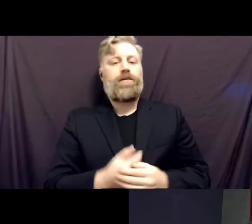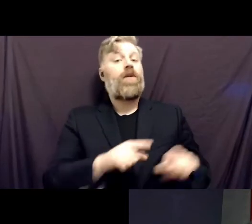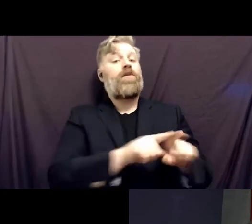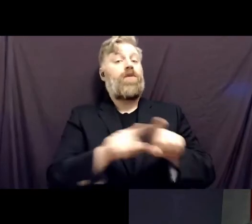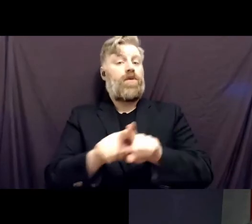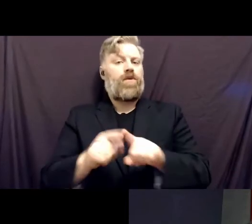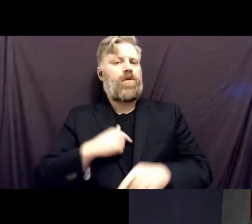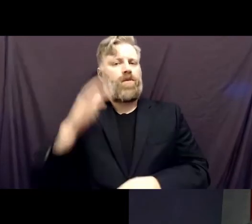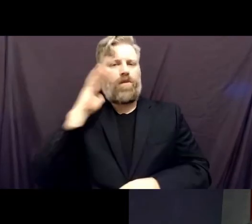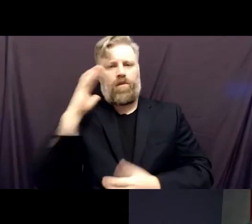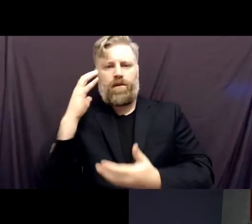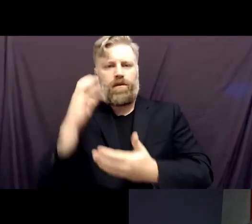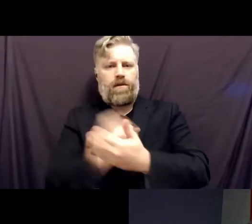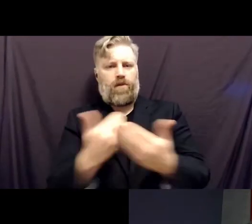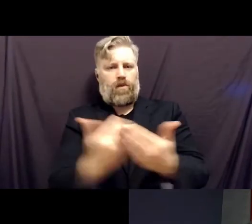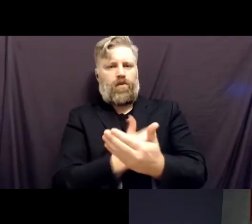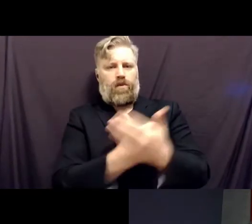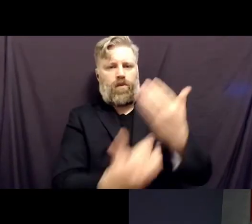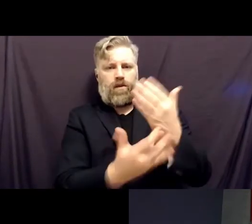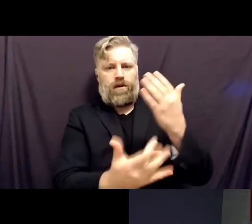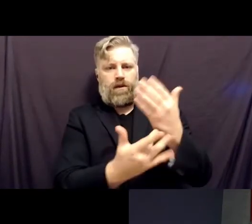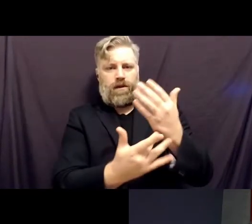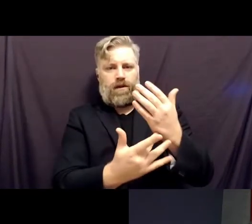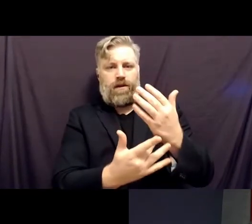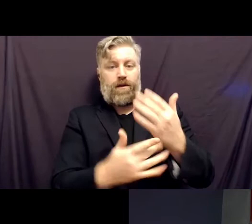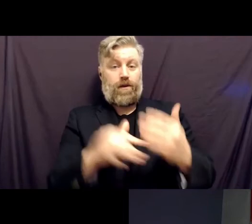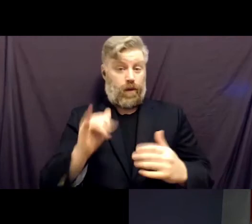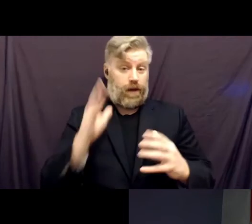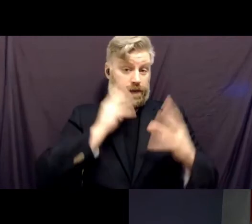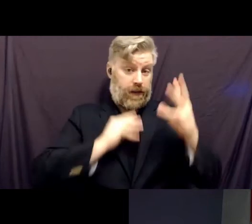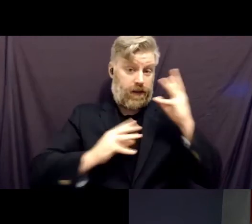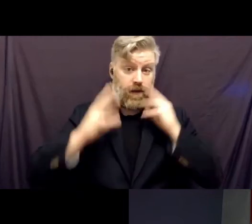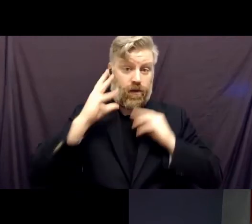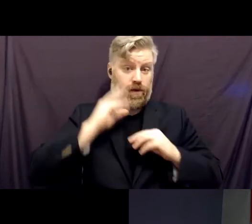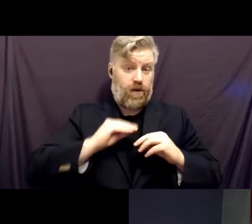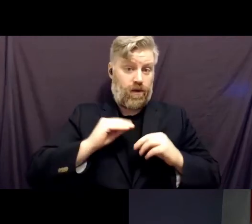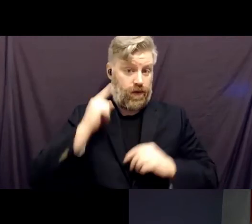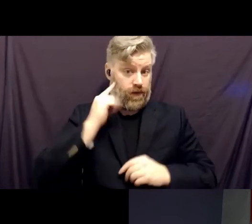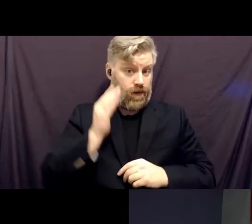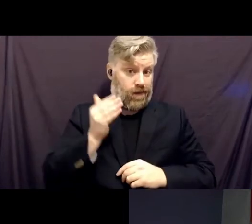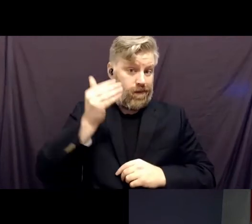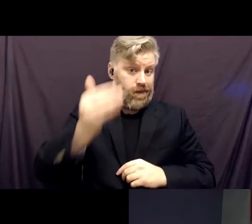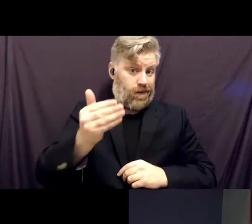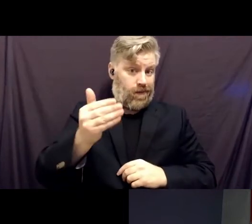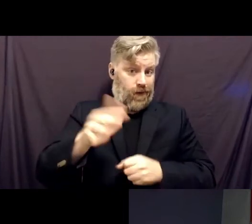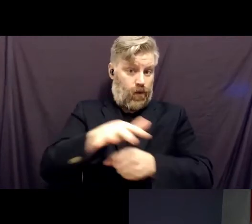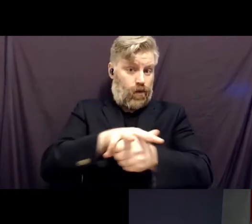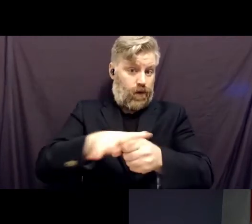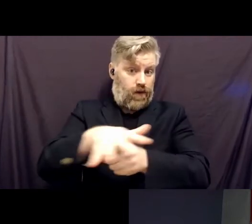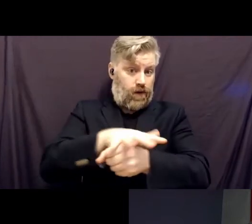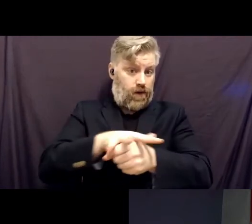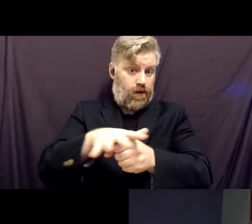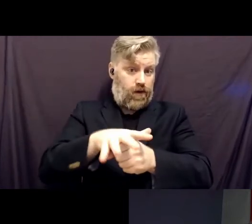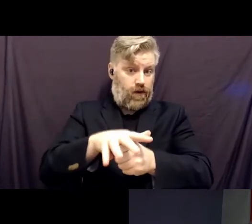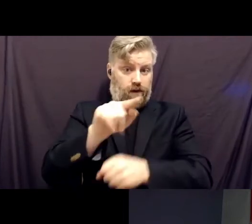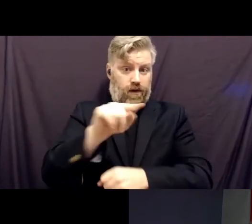technologies and learn a lot from the experiences of the upcoming regional Zero